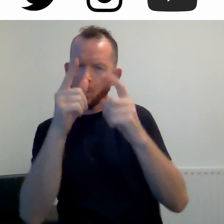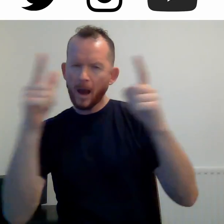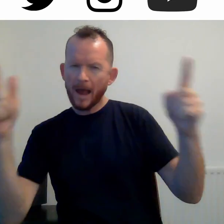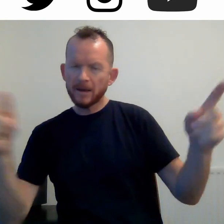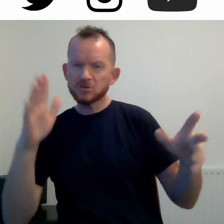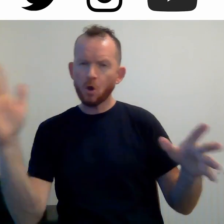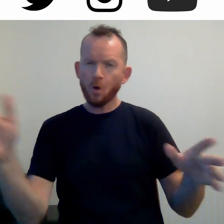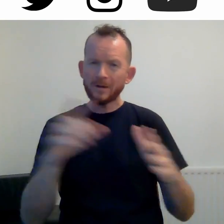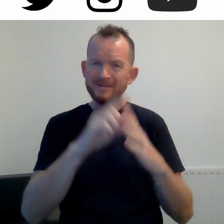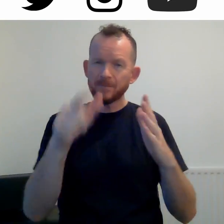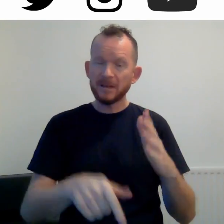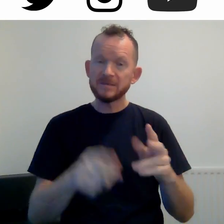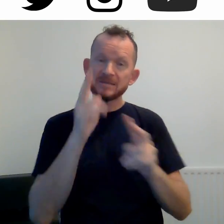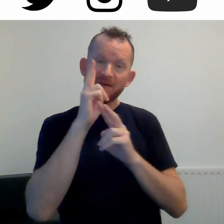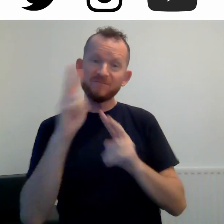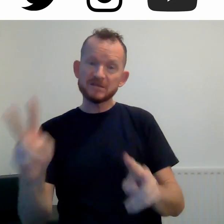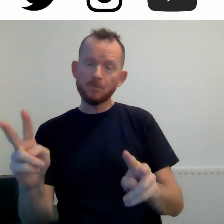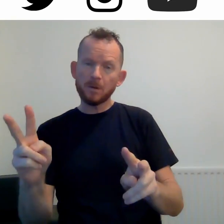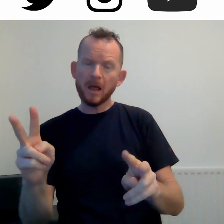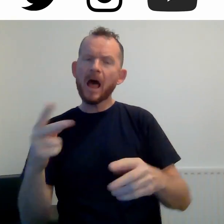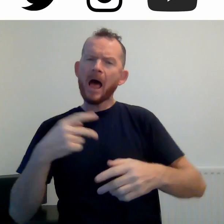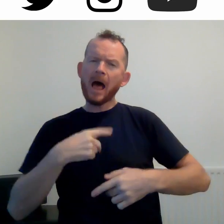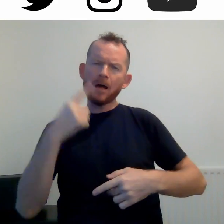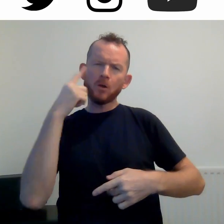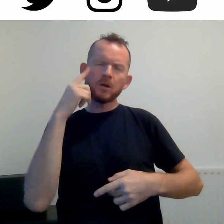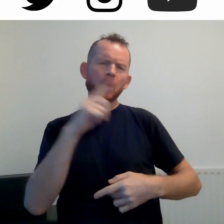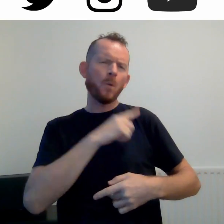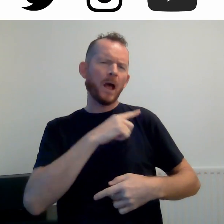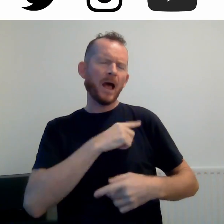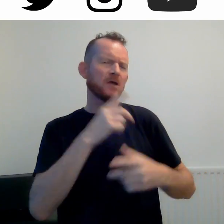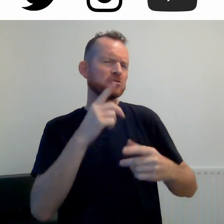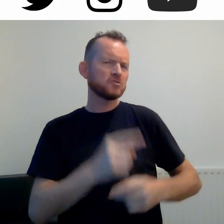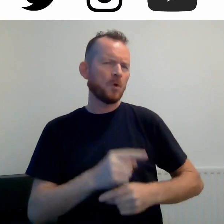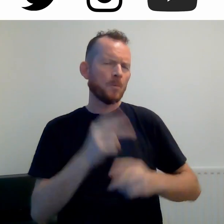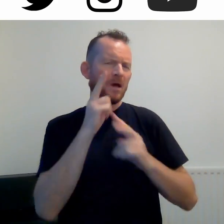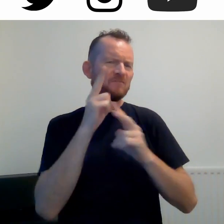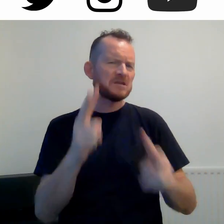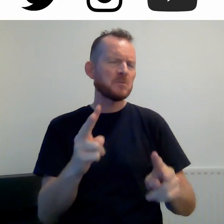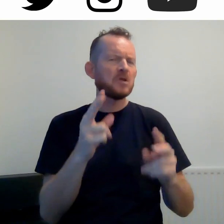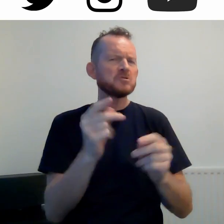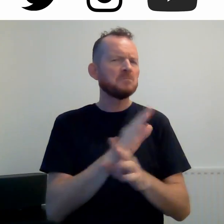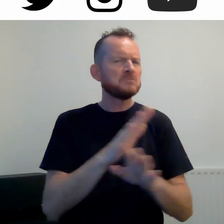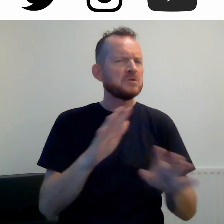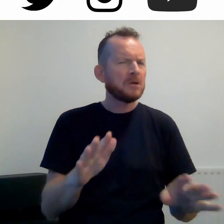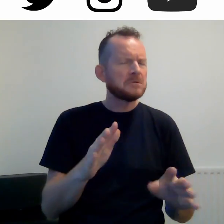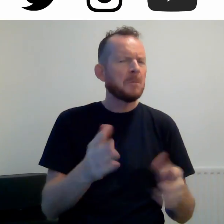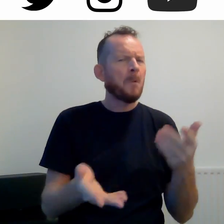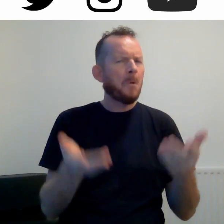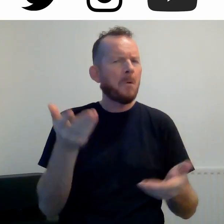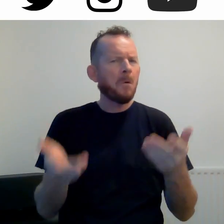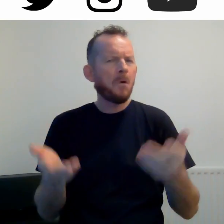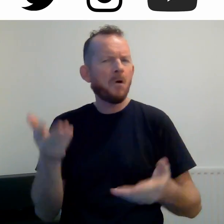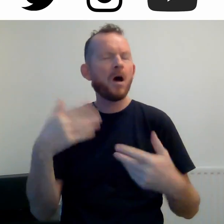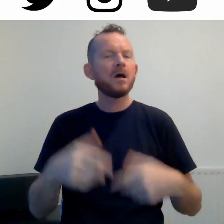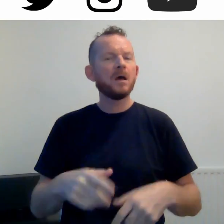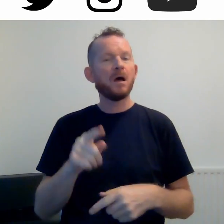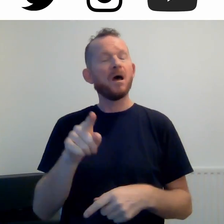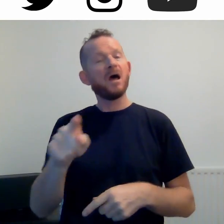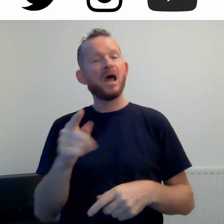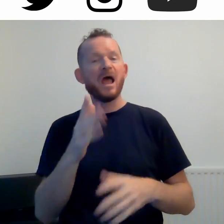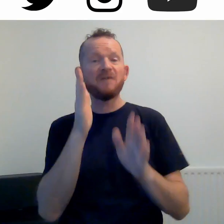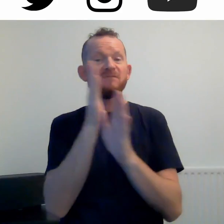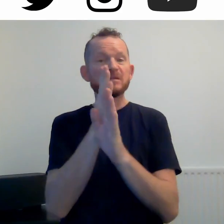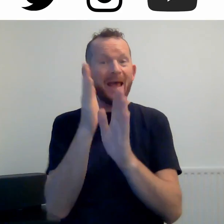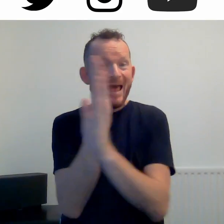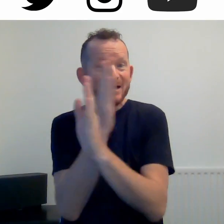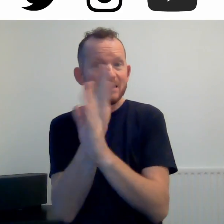not all disabilities are visible, I wanted to look at why the fact that some disabilities are more visible than others is even an issue. So with that being